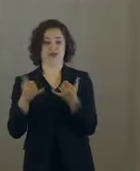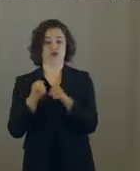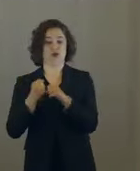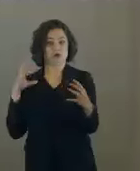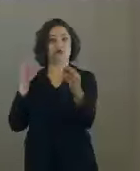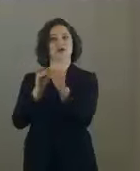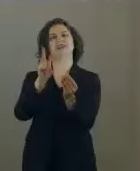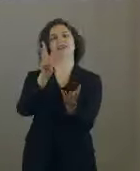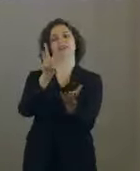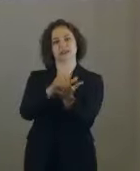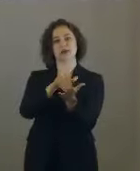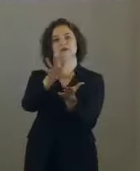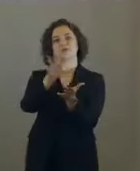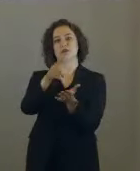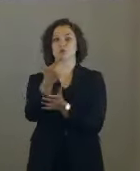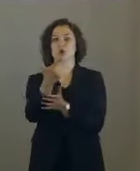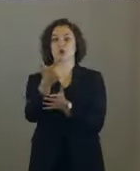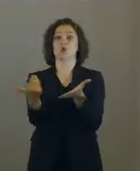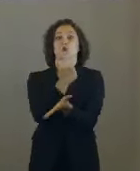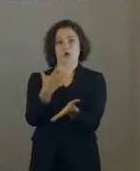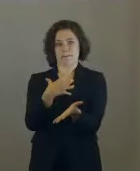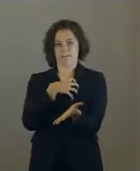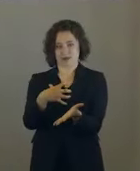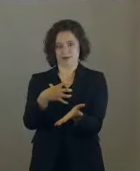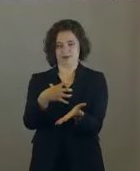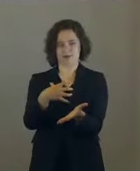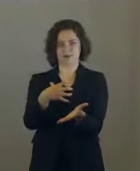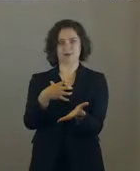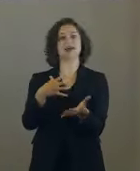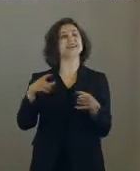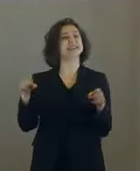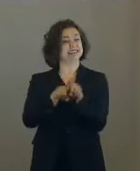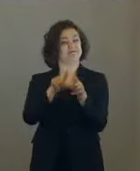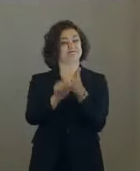6,521 new complaints. That's compared to that same period last year of only